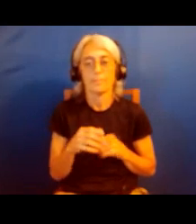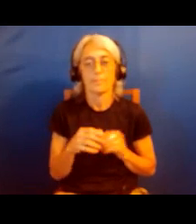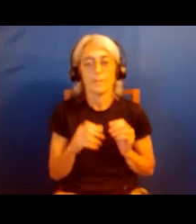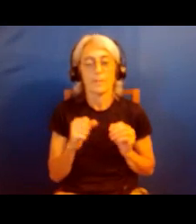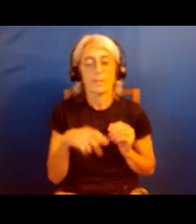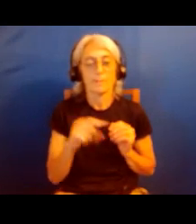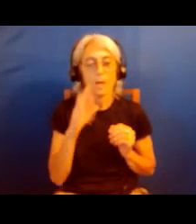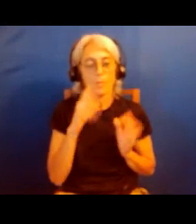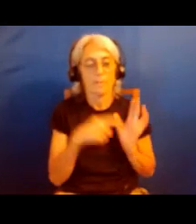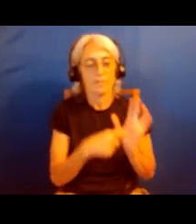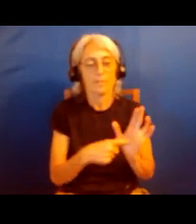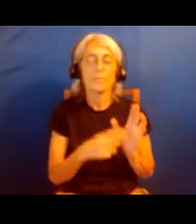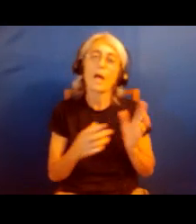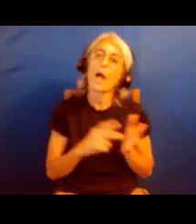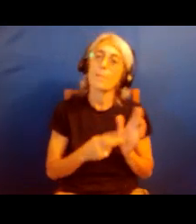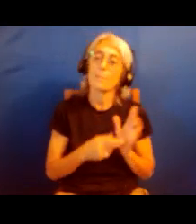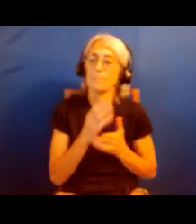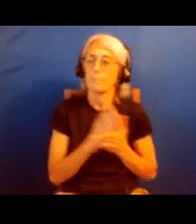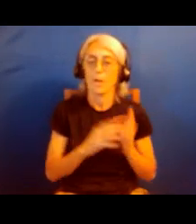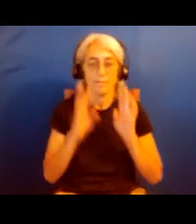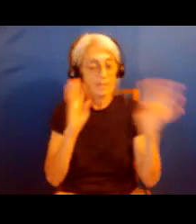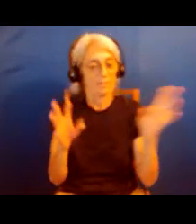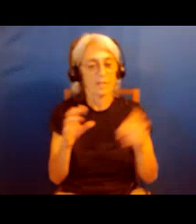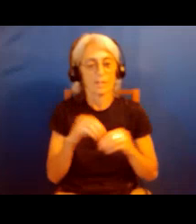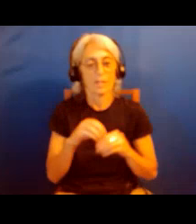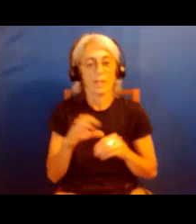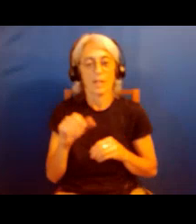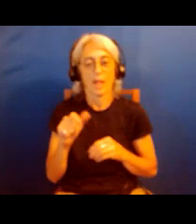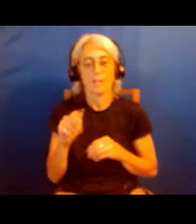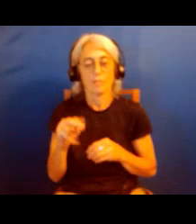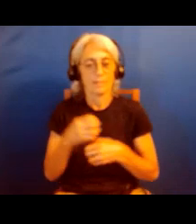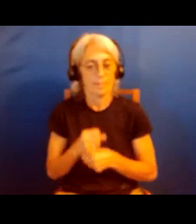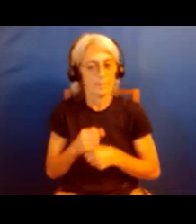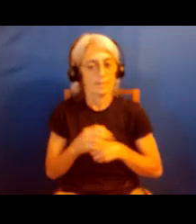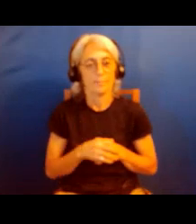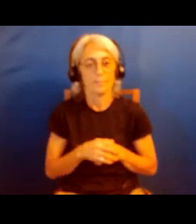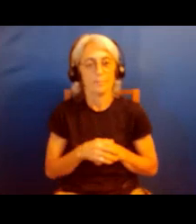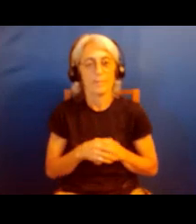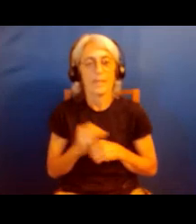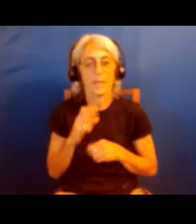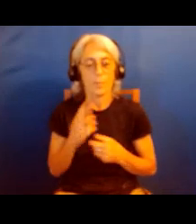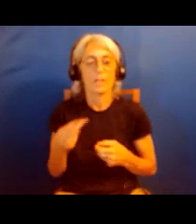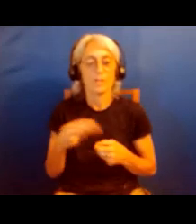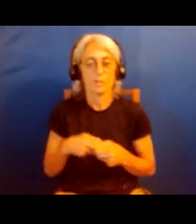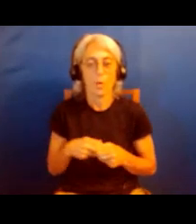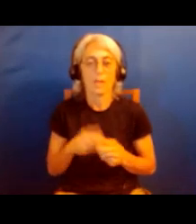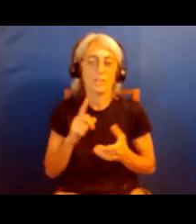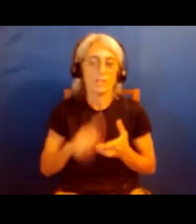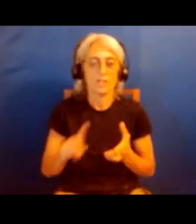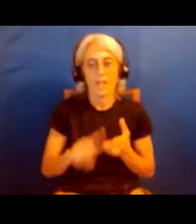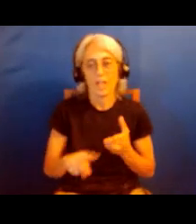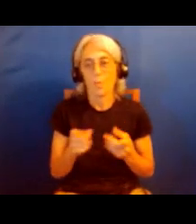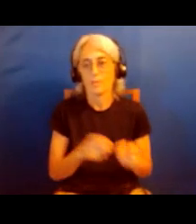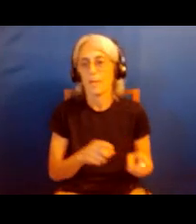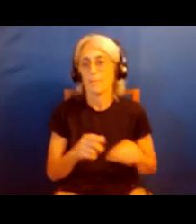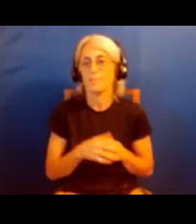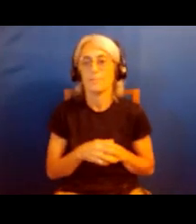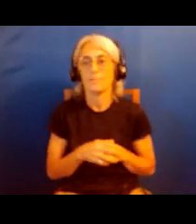featured component of the Innovation at Caltrans summary, and he wanted to join us here today to check things out. Perhaps we can share